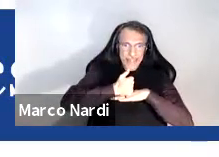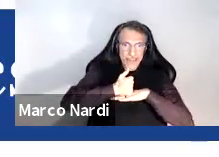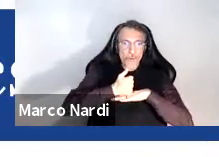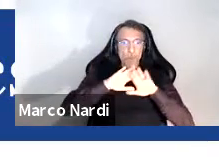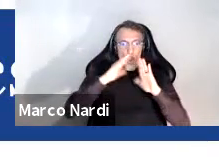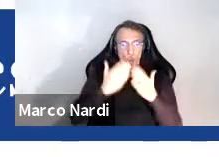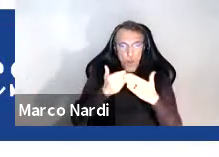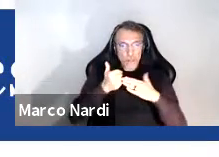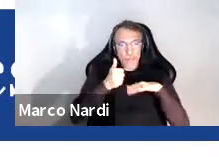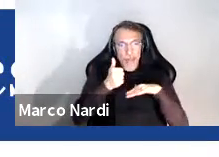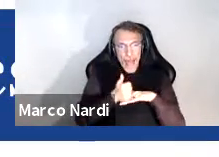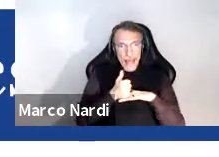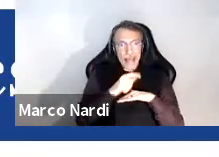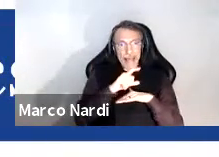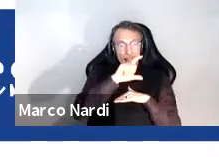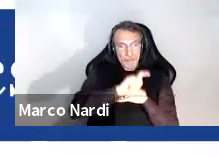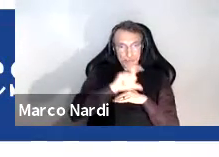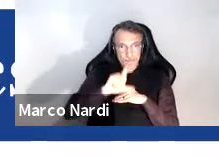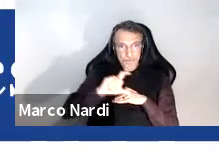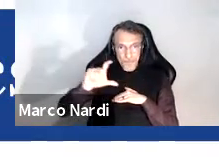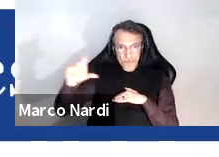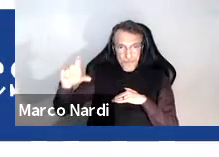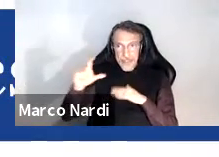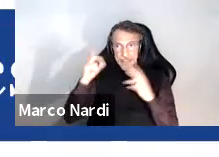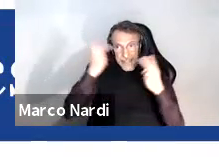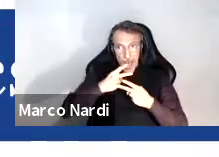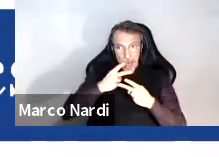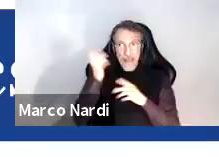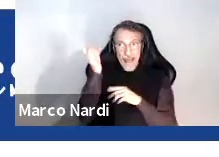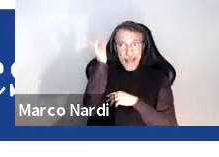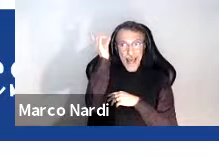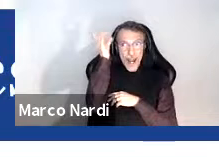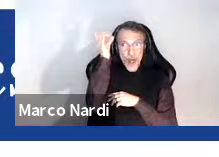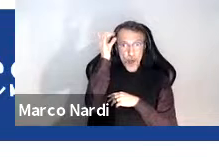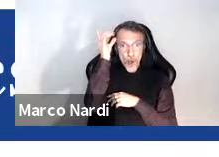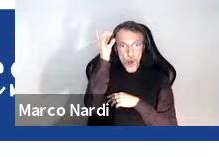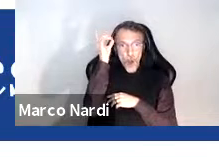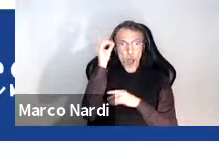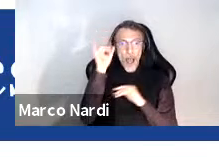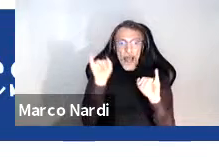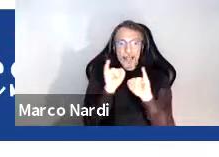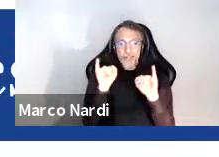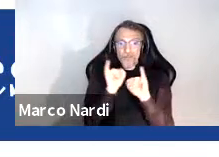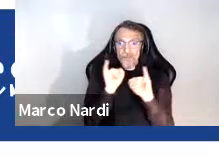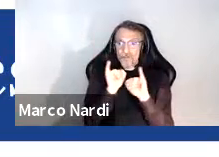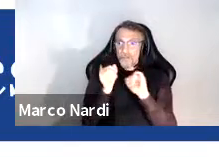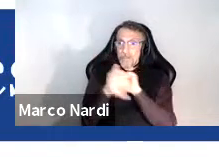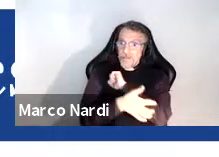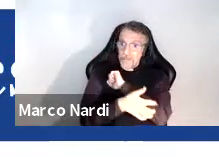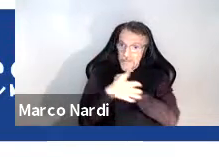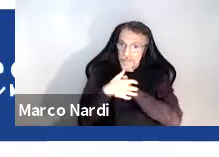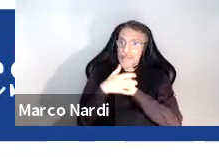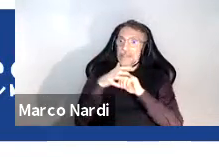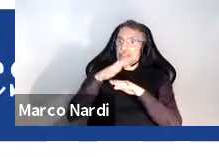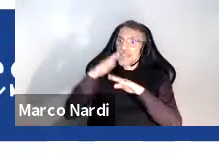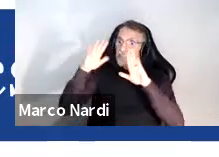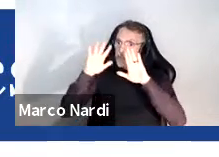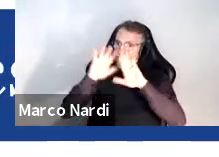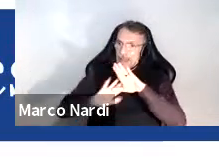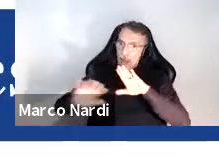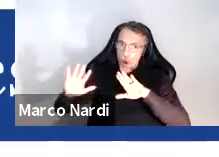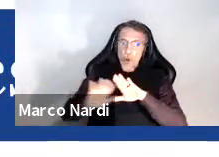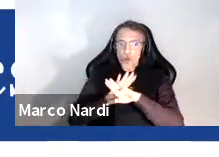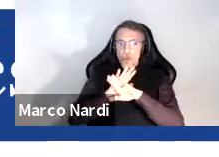Bank. This dark yellow are increases in extreme poor in South Asia, okay,